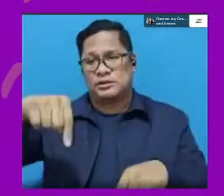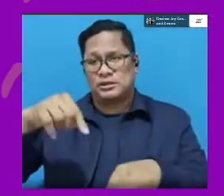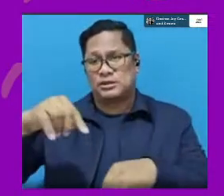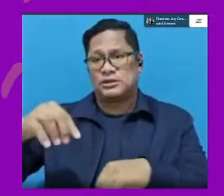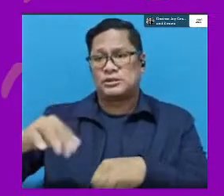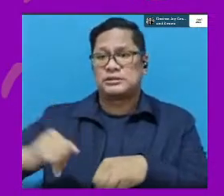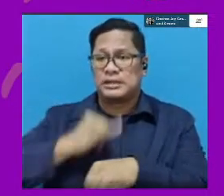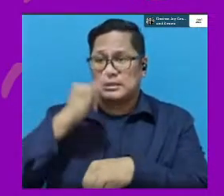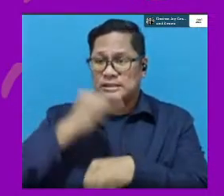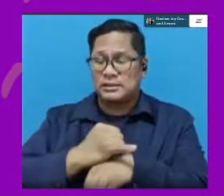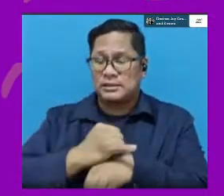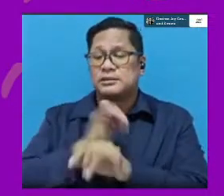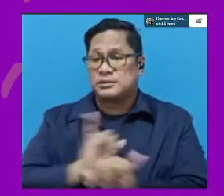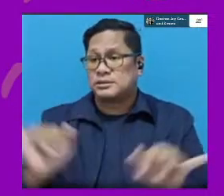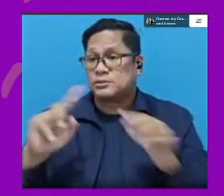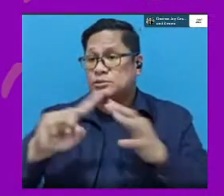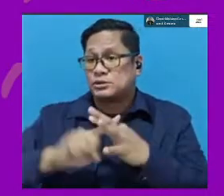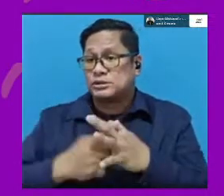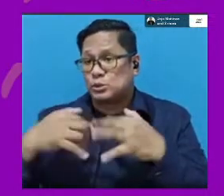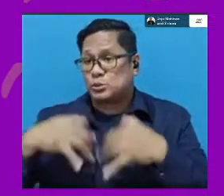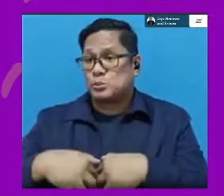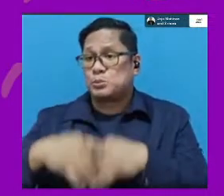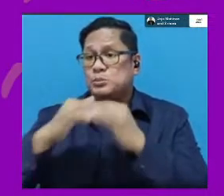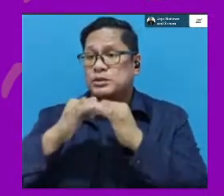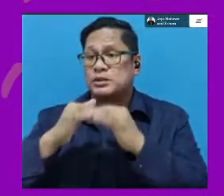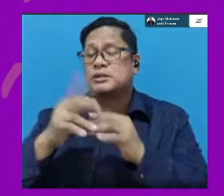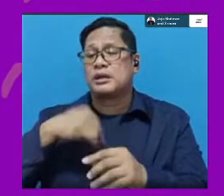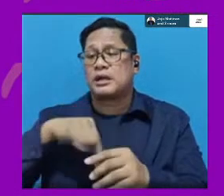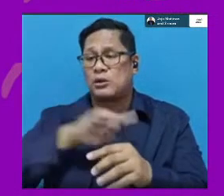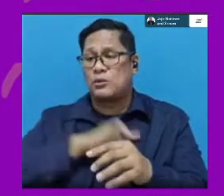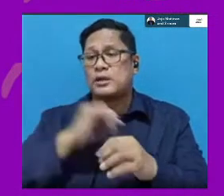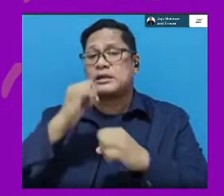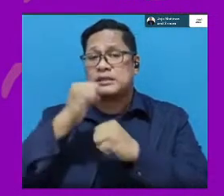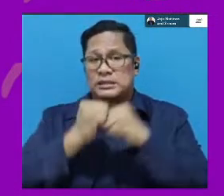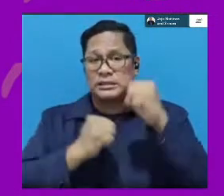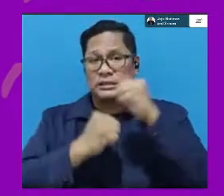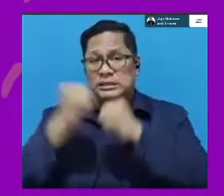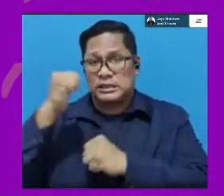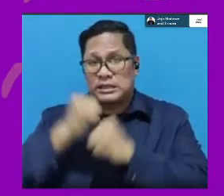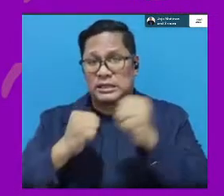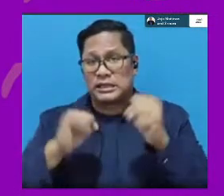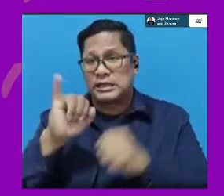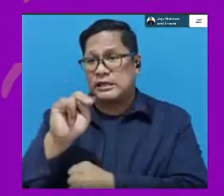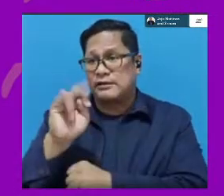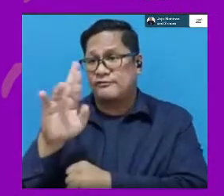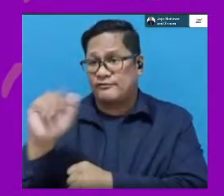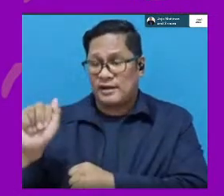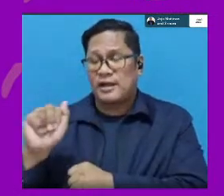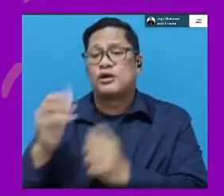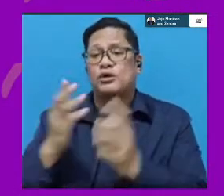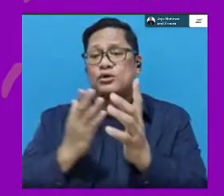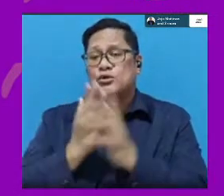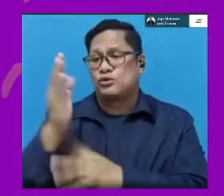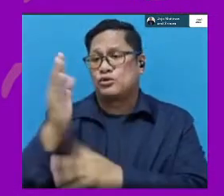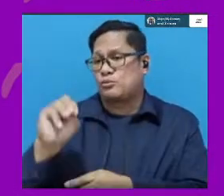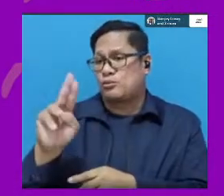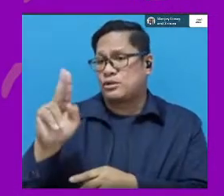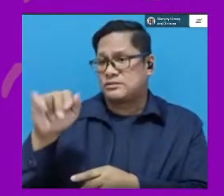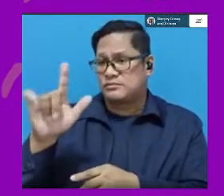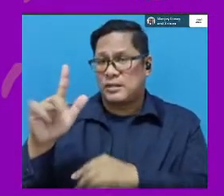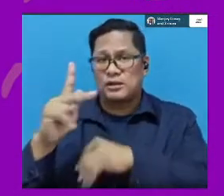also started to build our infrastructure in relation to the municipal governments